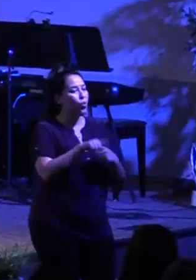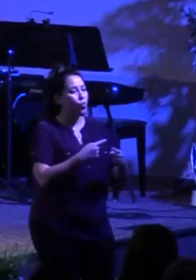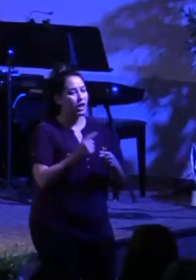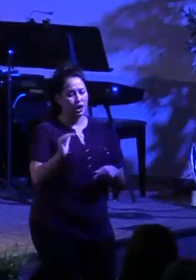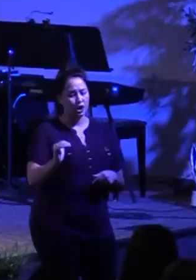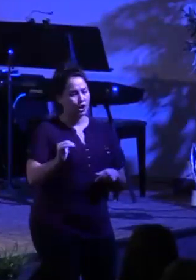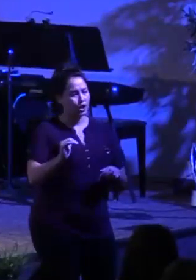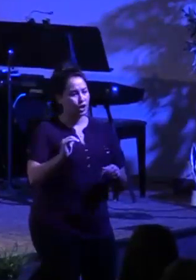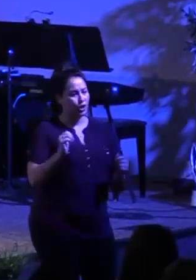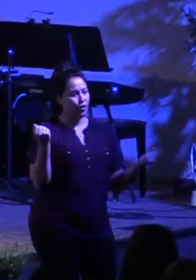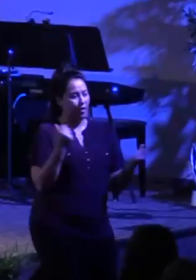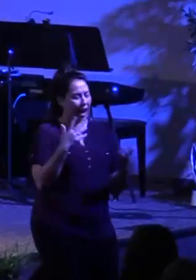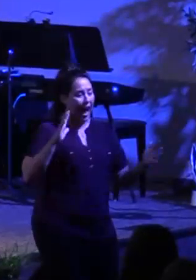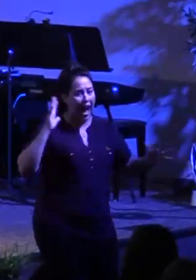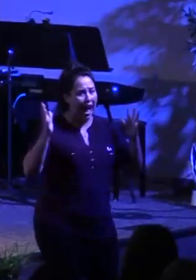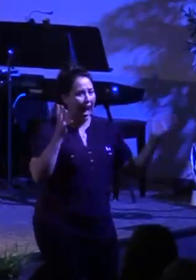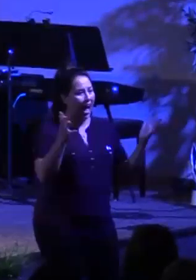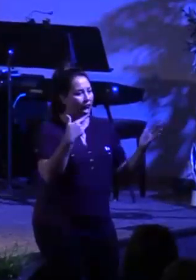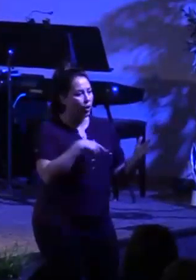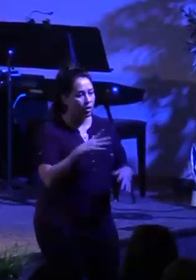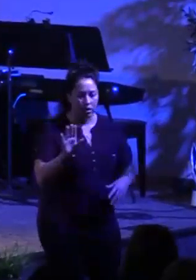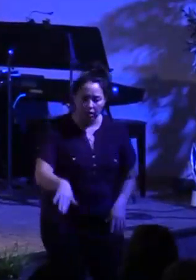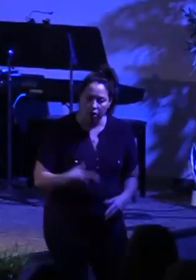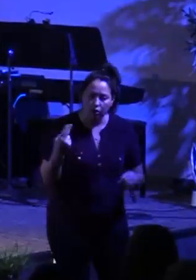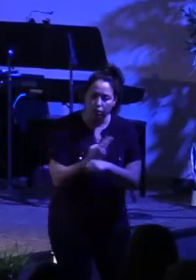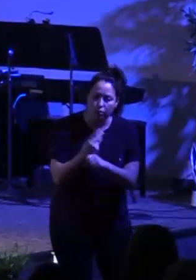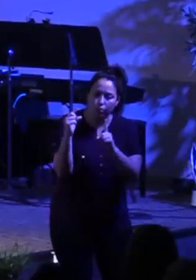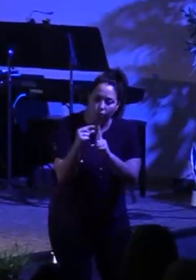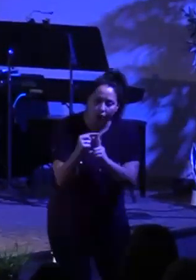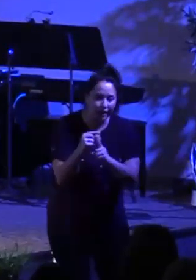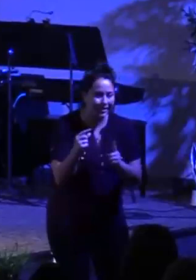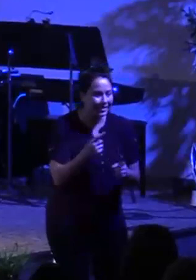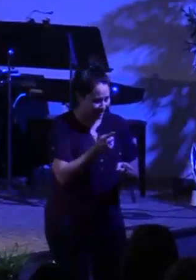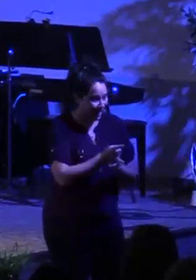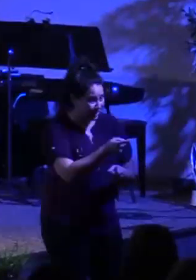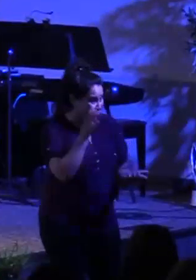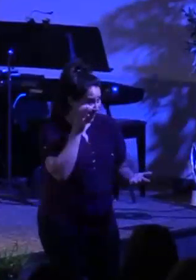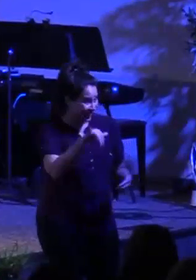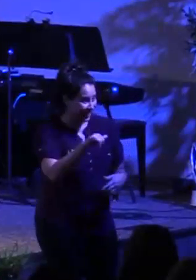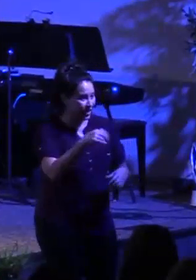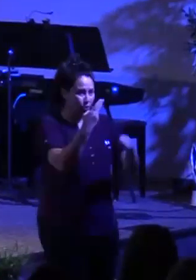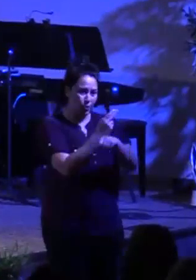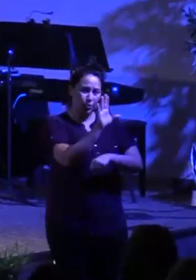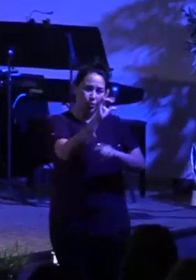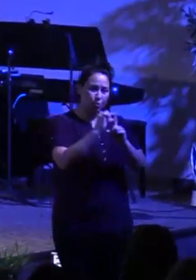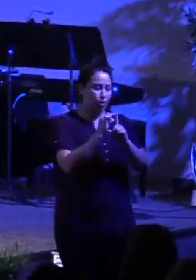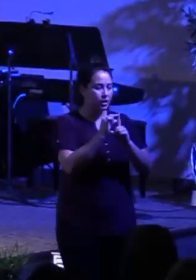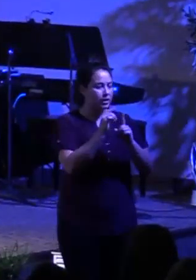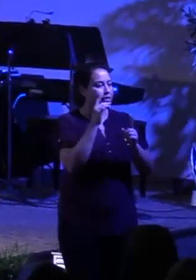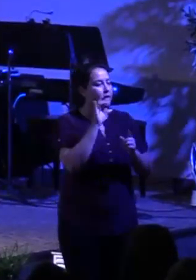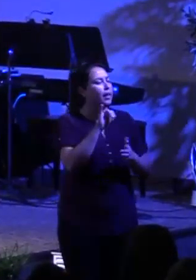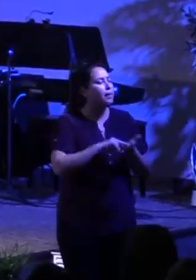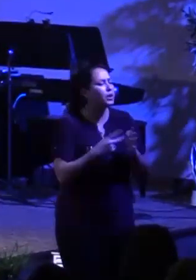when we say use words. Have you heard that? What does that mean? Be